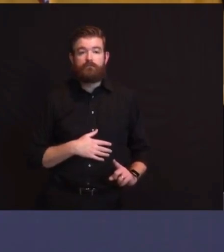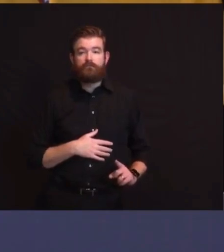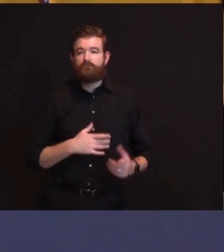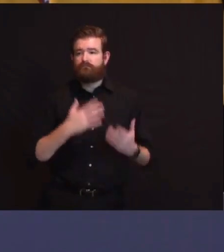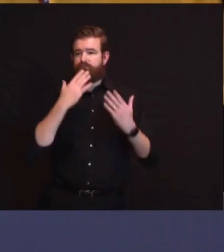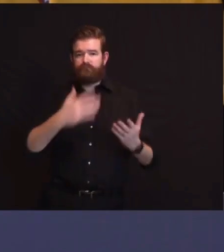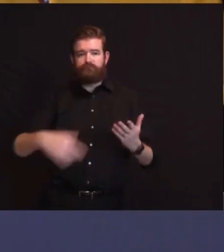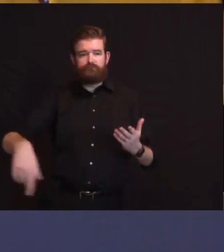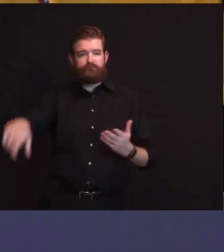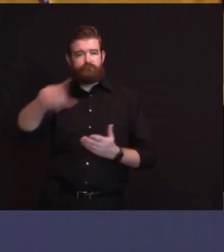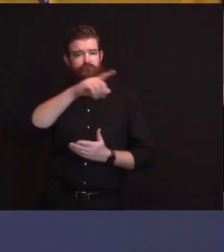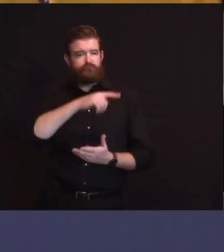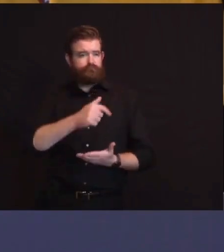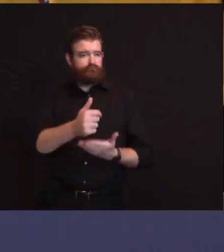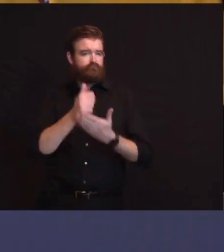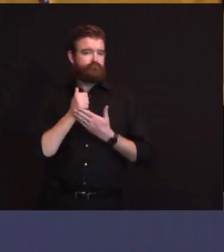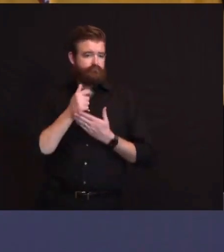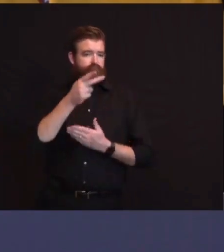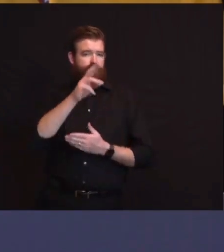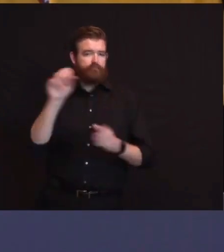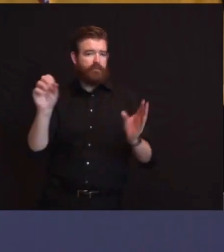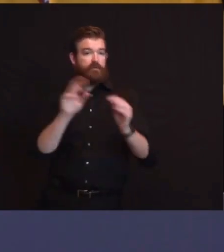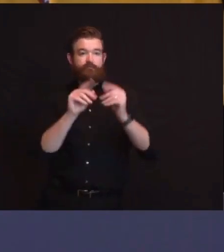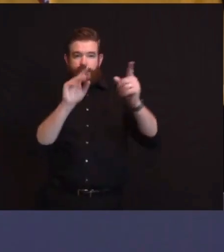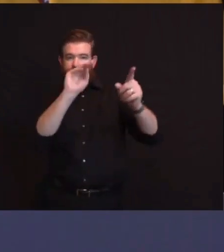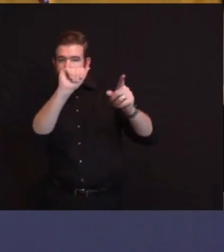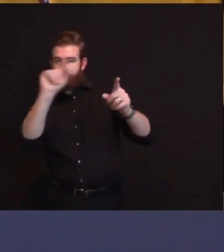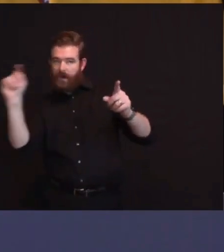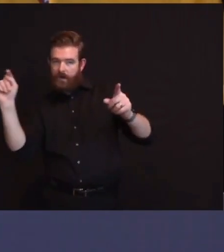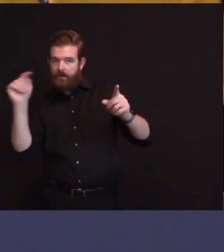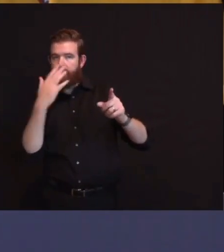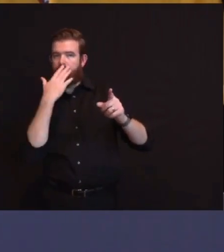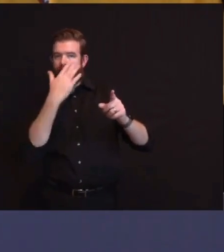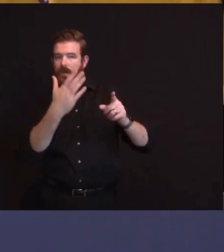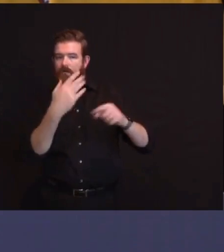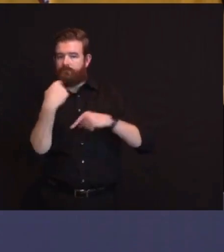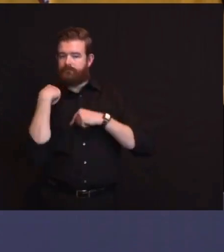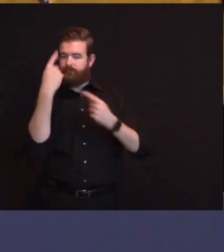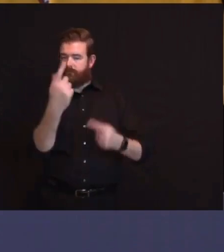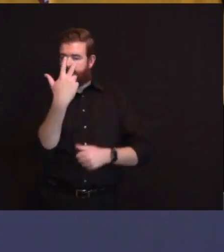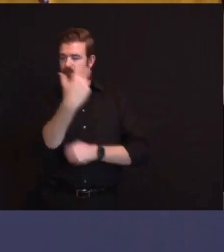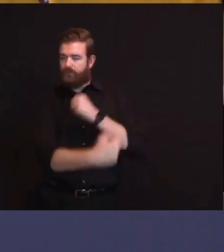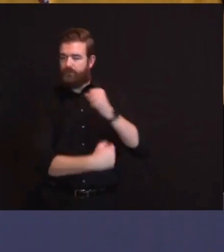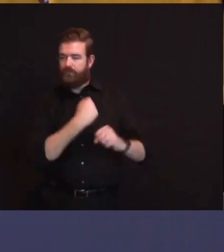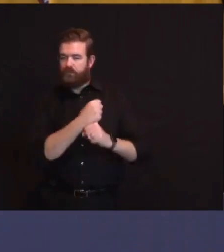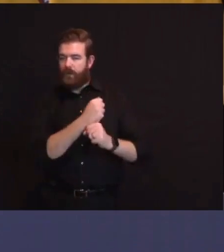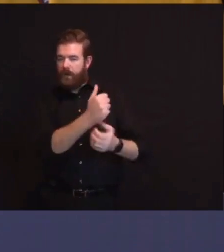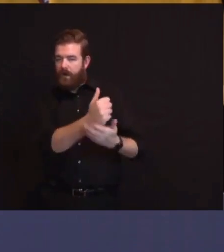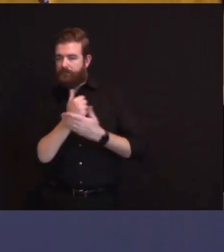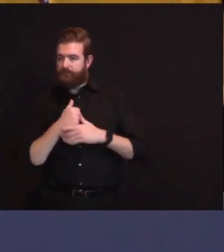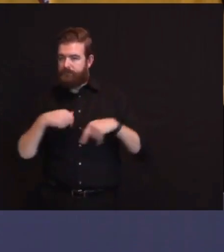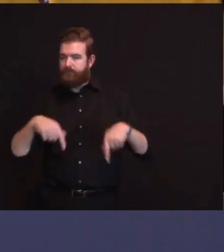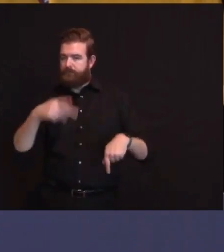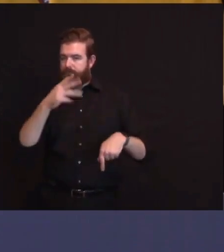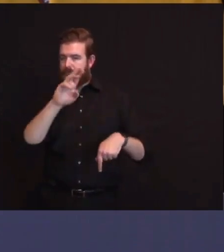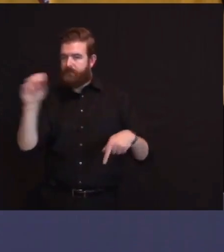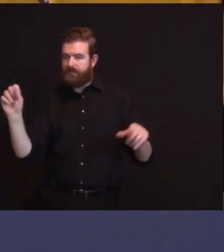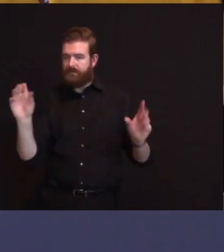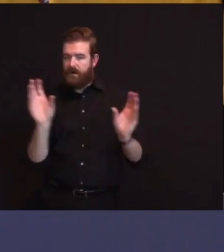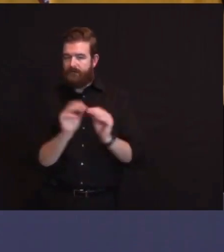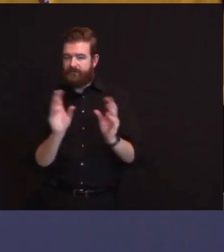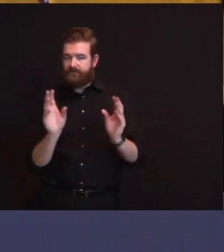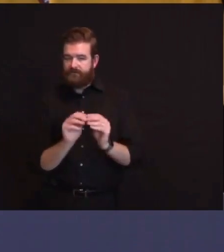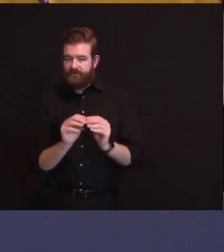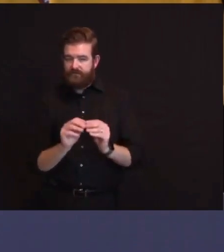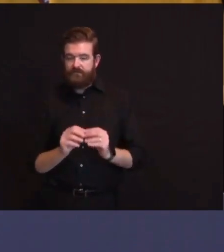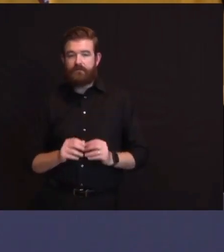service over the past 2 3/4 years, and for the many years you and I knew each other beforehand. And the good news is we'll still know each other when we wake up on